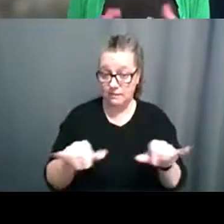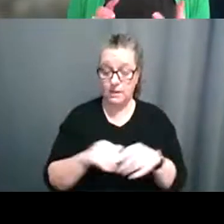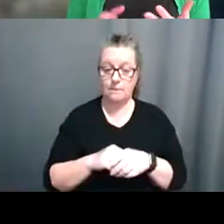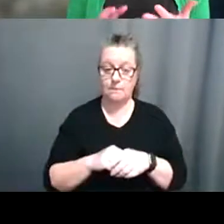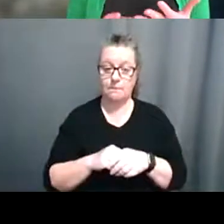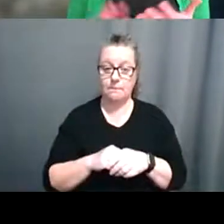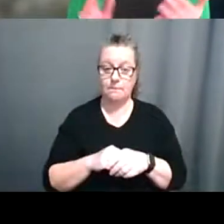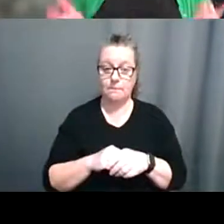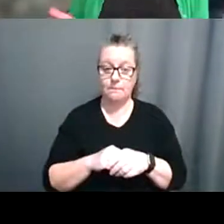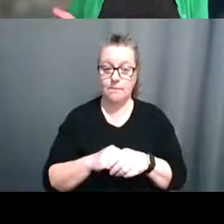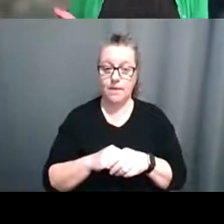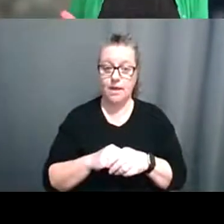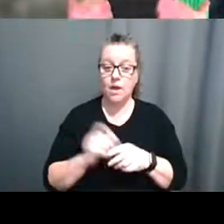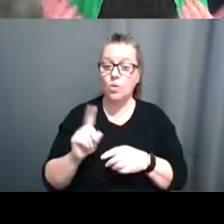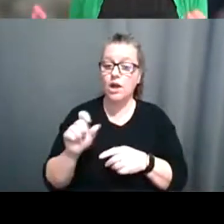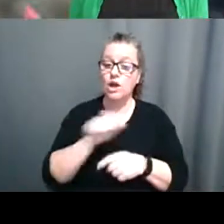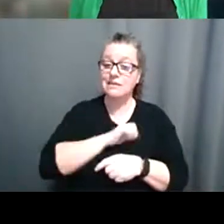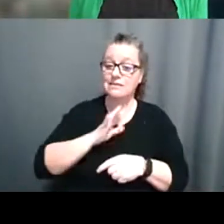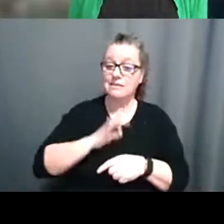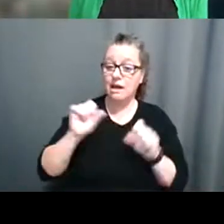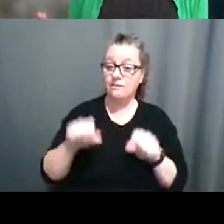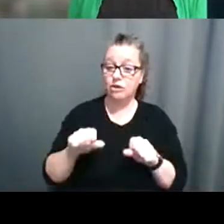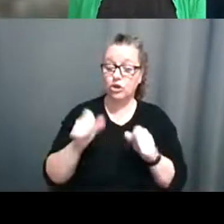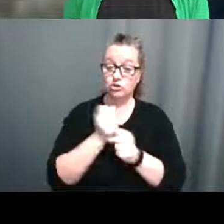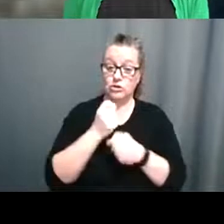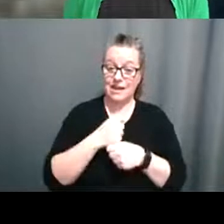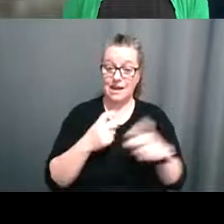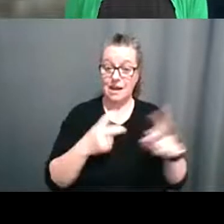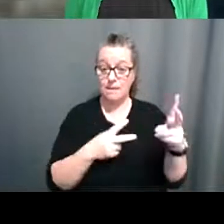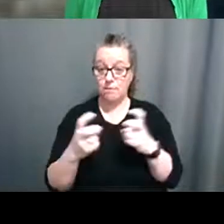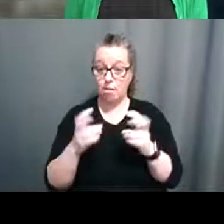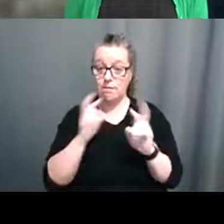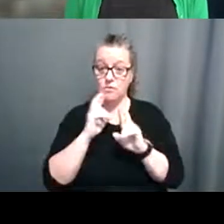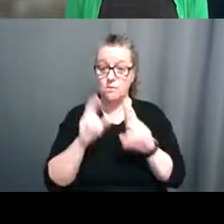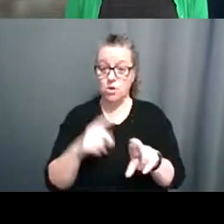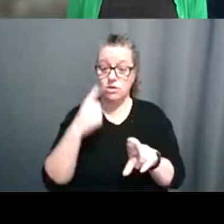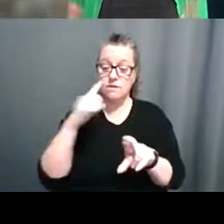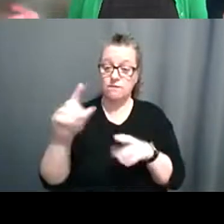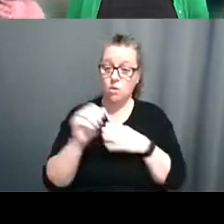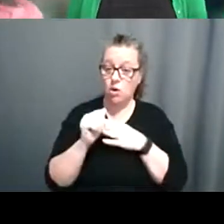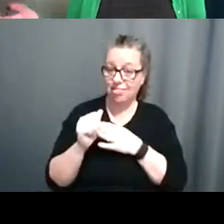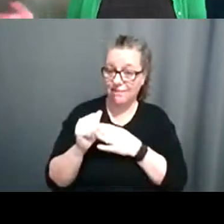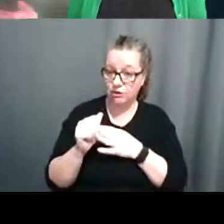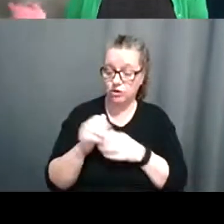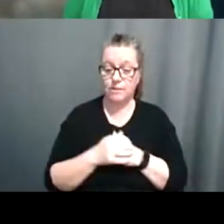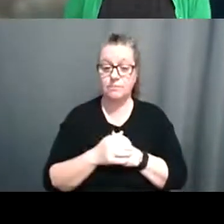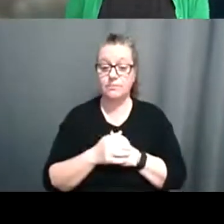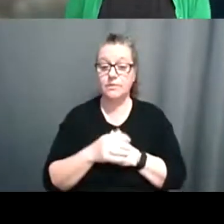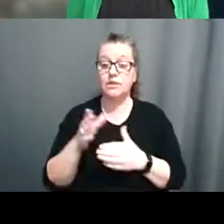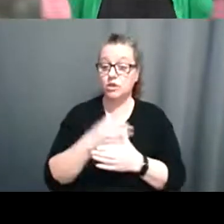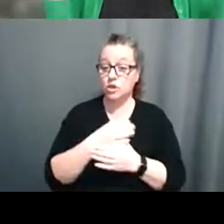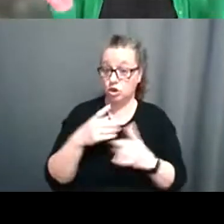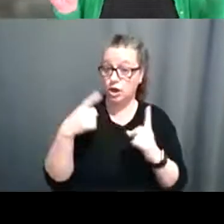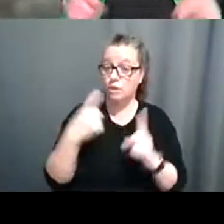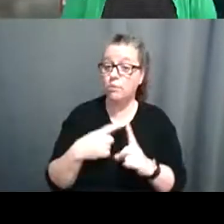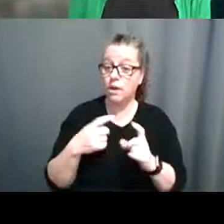and then where staff could create and pull reports for leadership. And so SharePoint was selected because